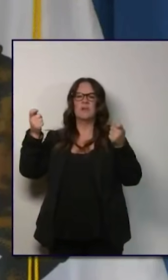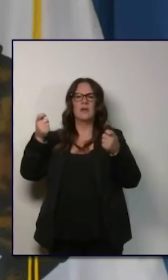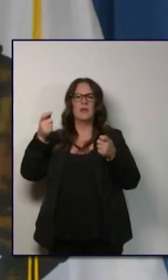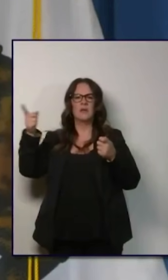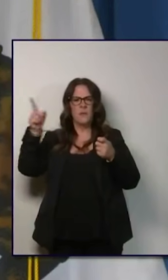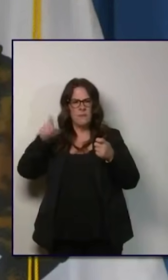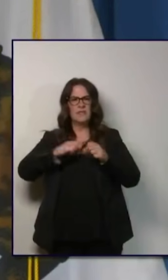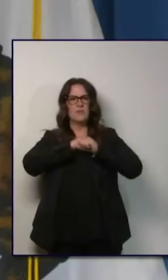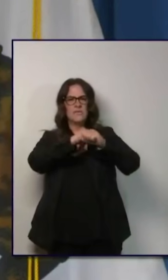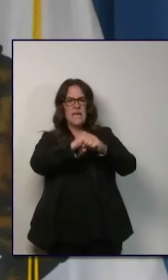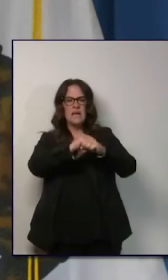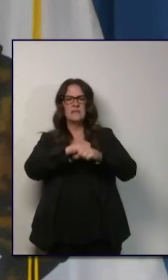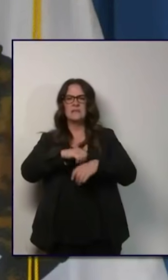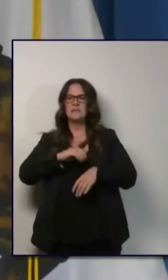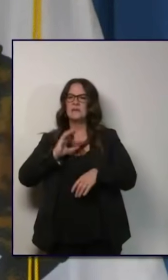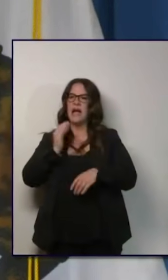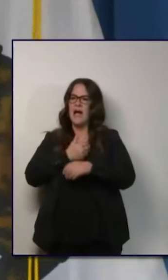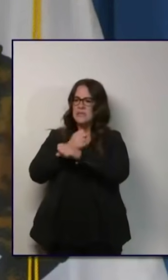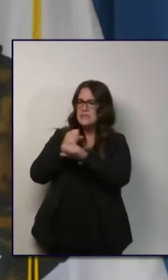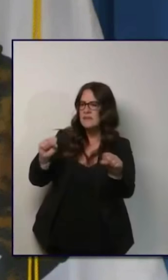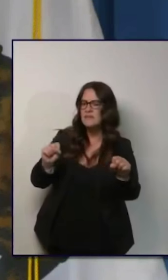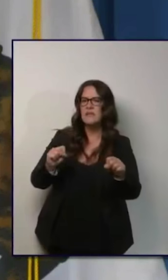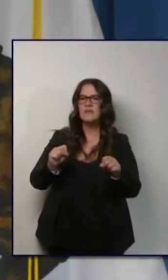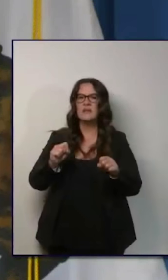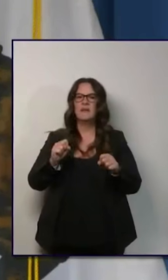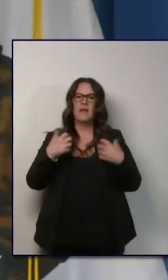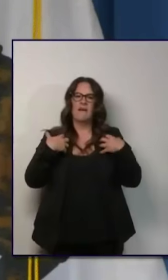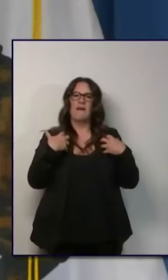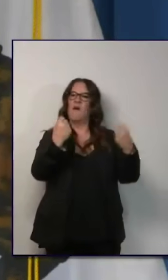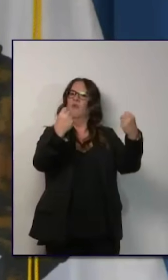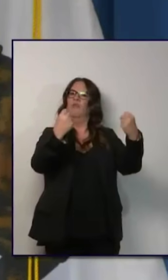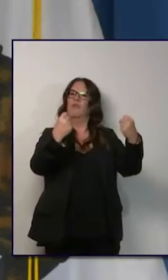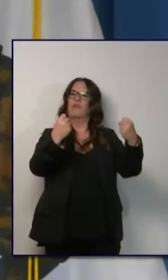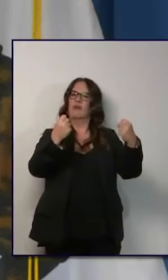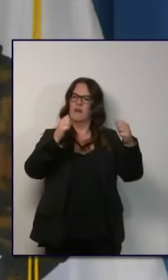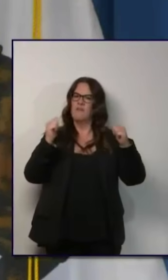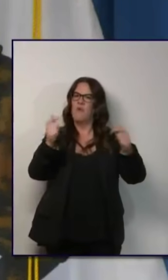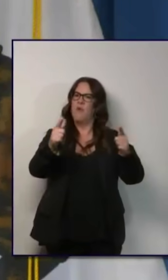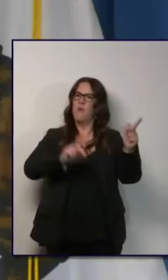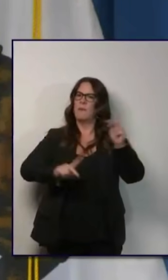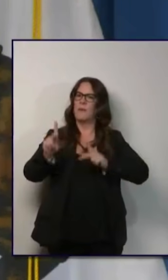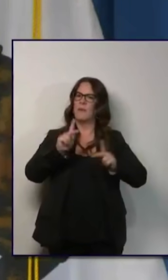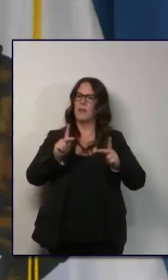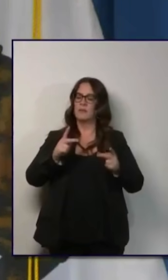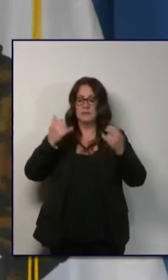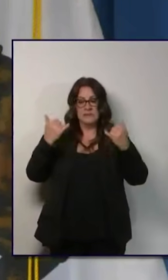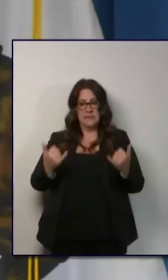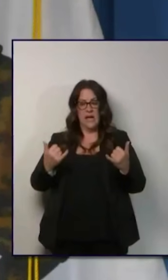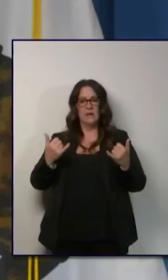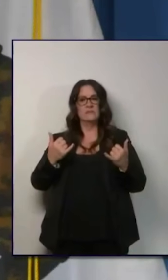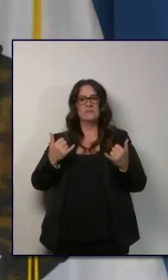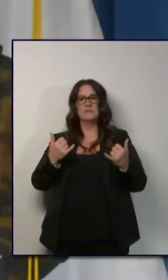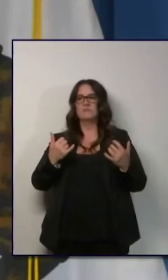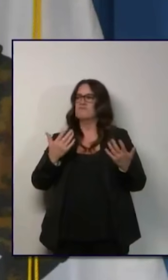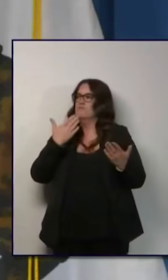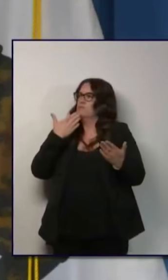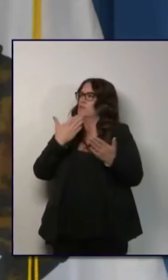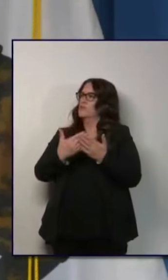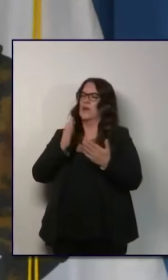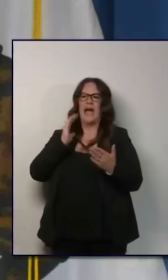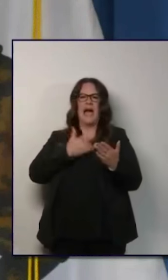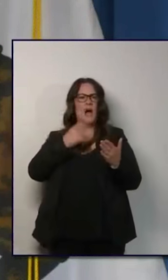people, their safety, and the well-being of citizens? This is an opportunity to make real our